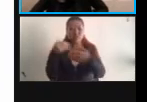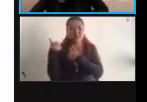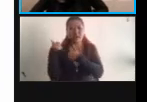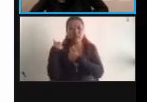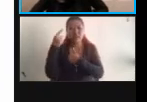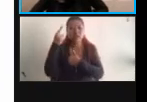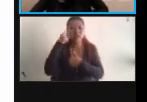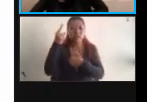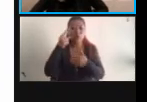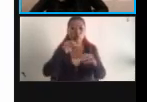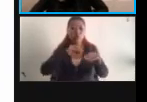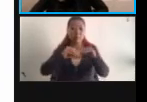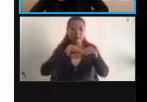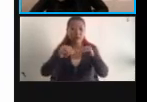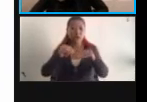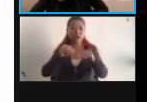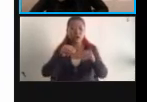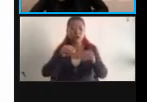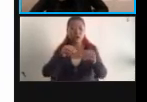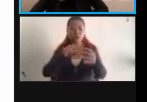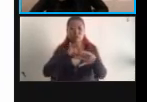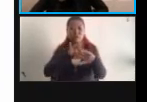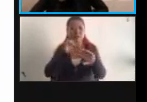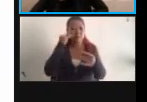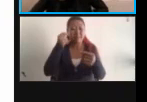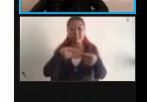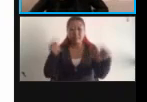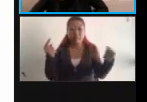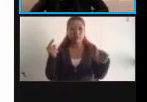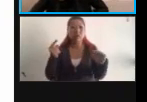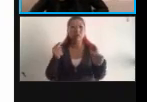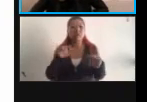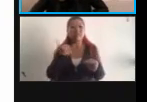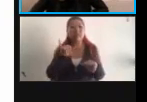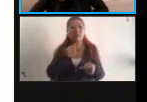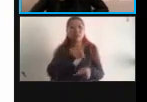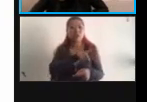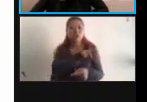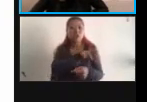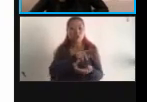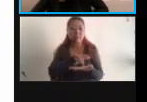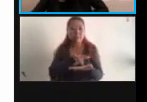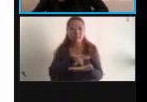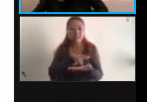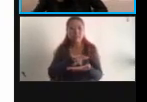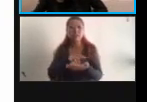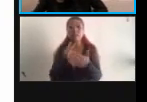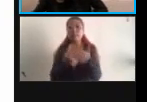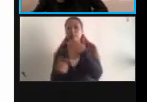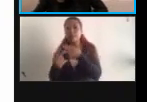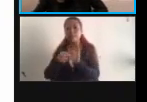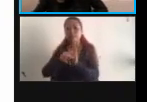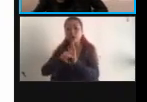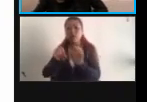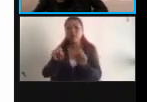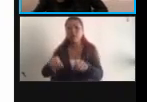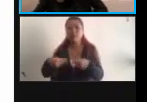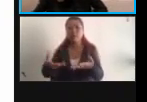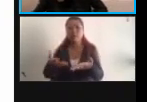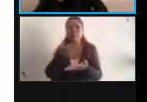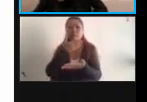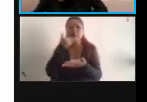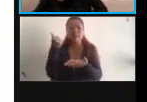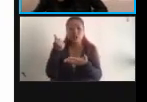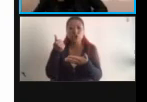strained relationships. Just like personalized medicine, these predictive models can lend insights into optimal and timely